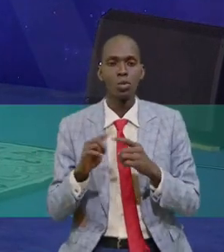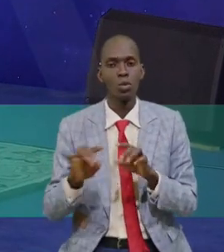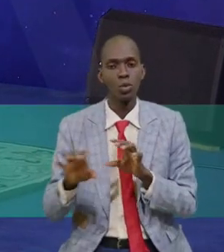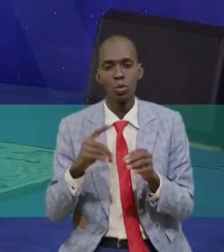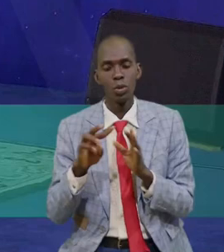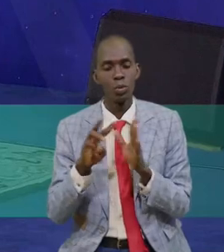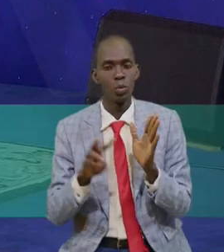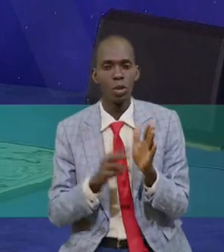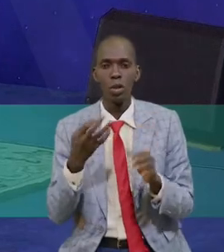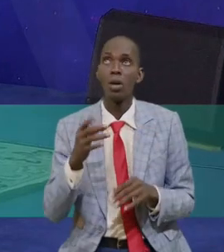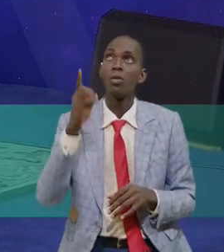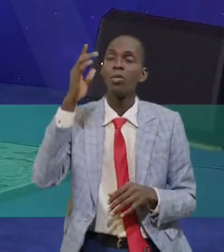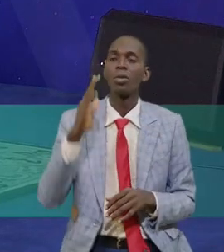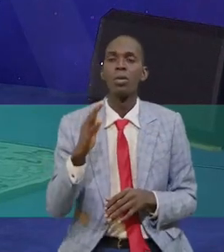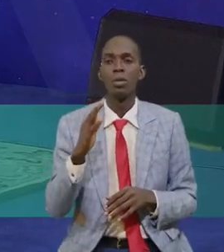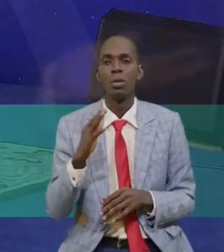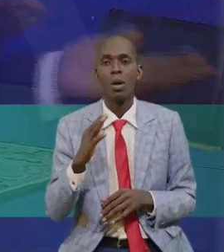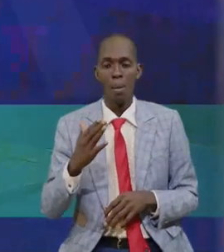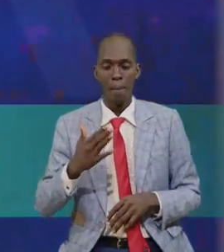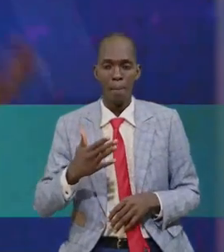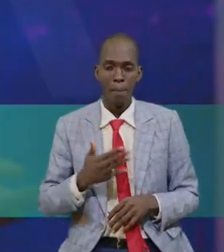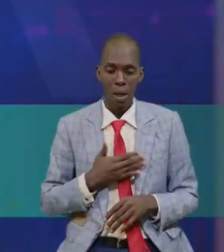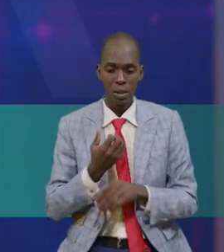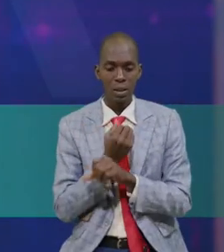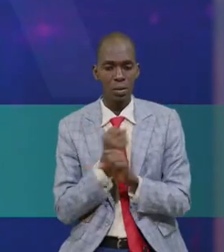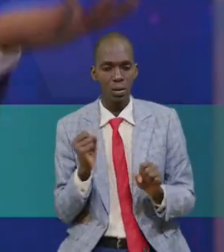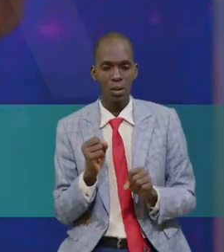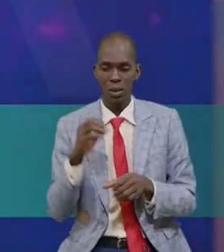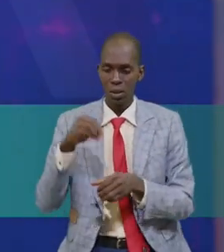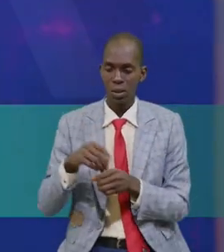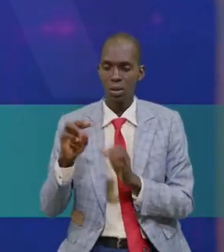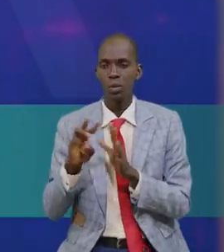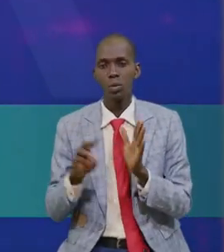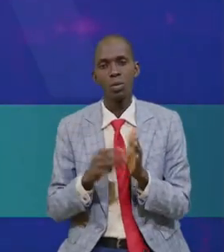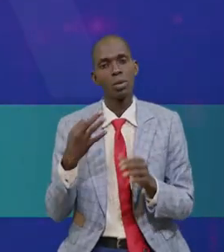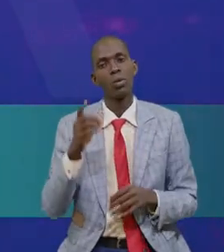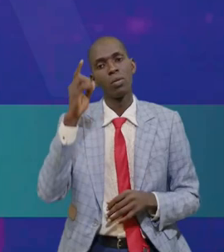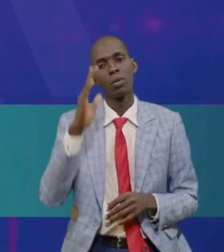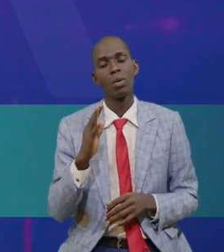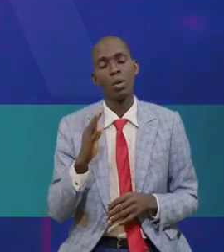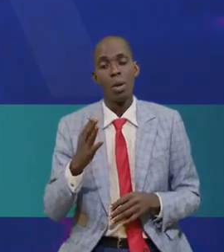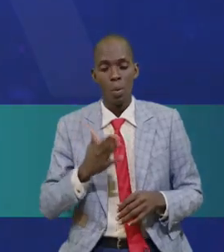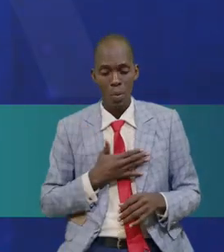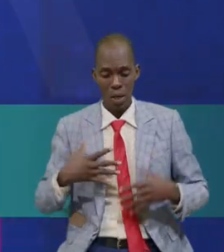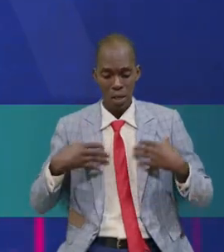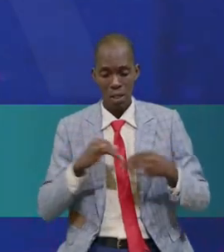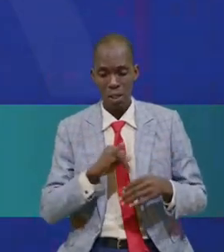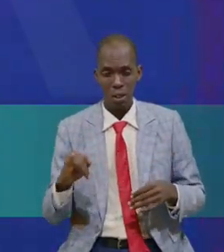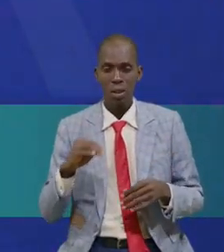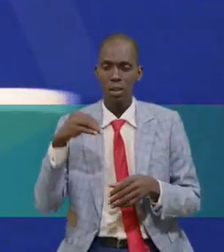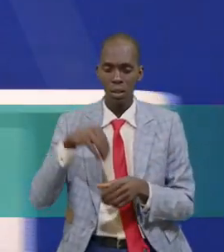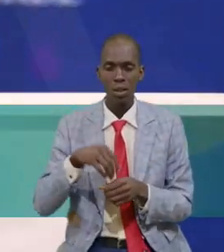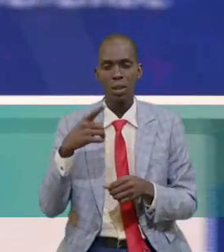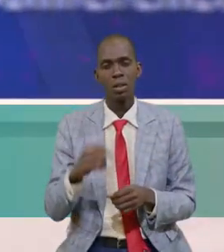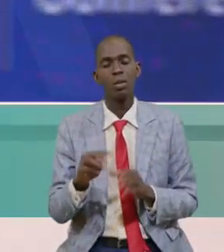God. My salvation is the will of God. That's what he came to do. My healing is the will of God. That's what he came to do.